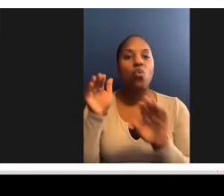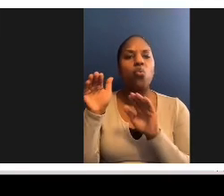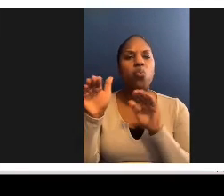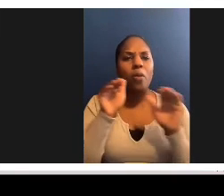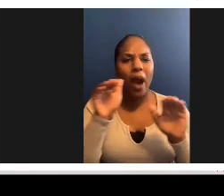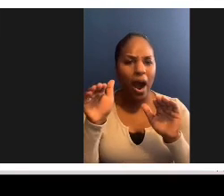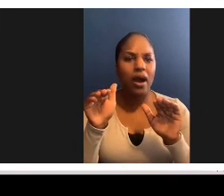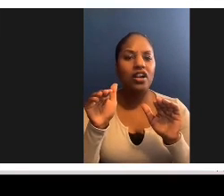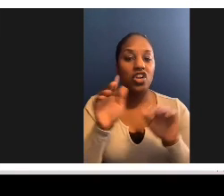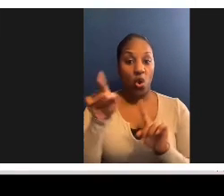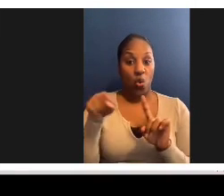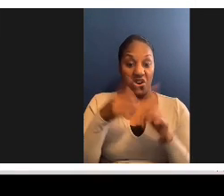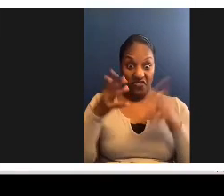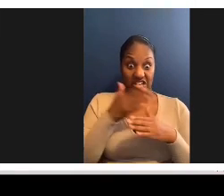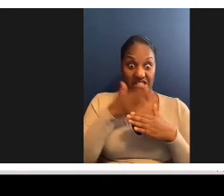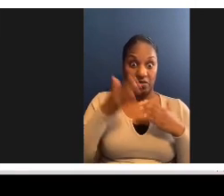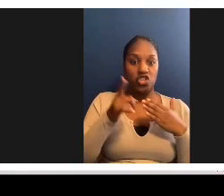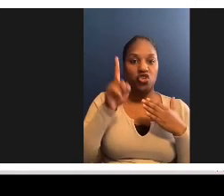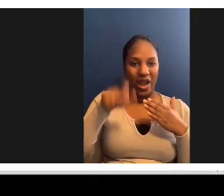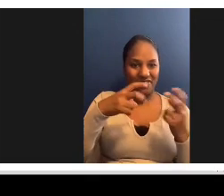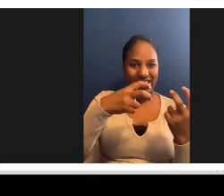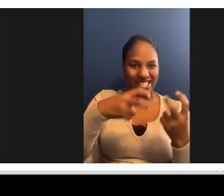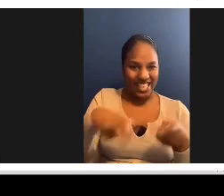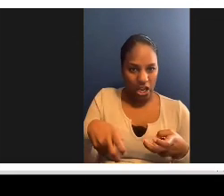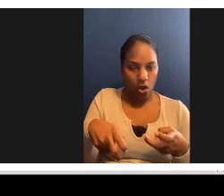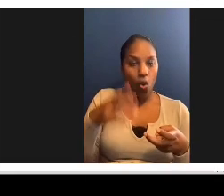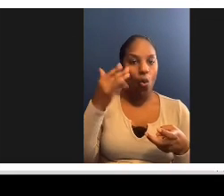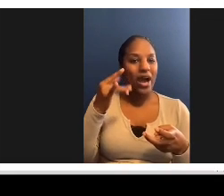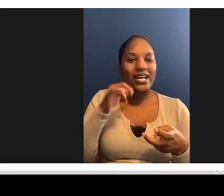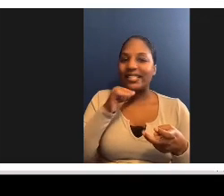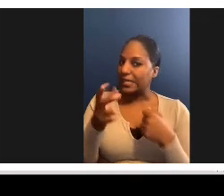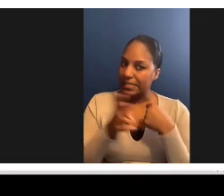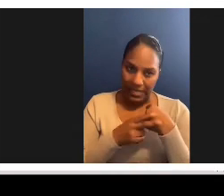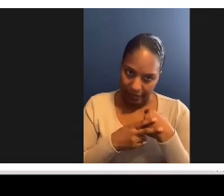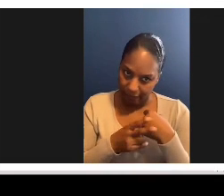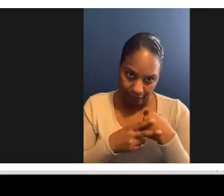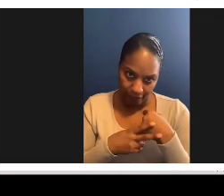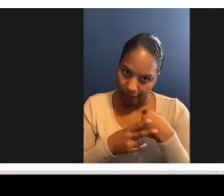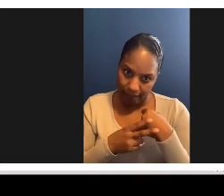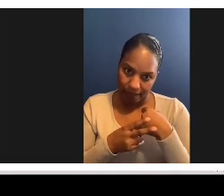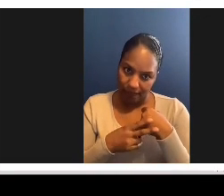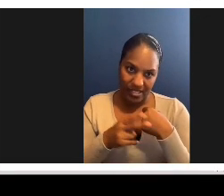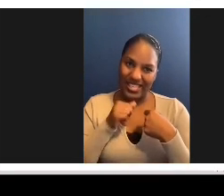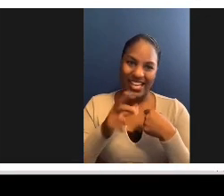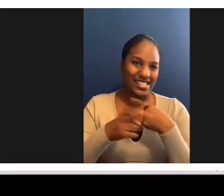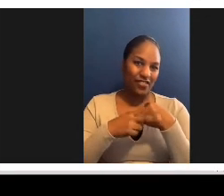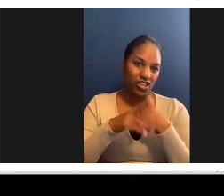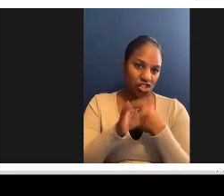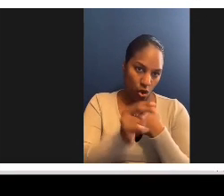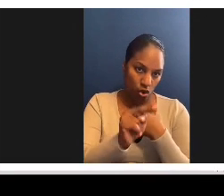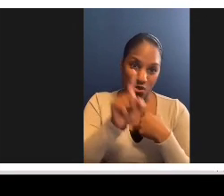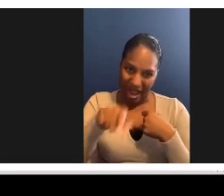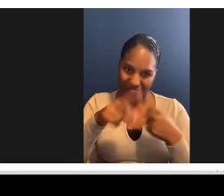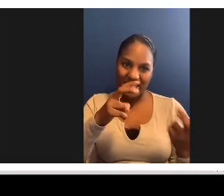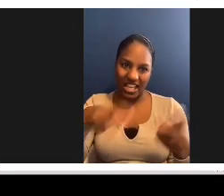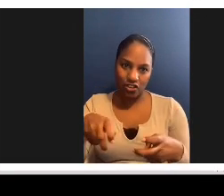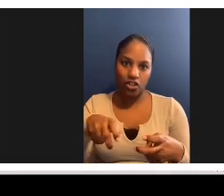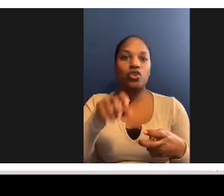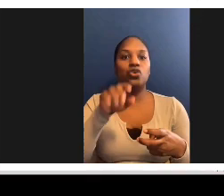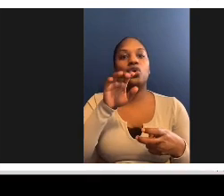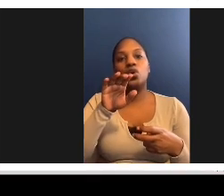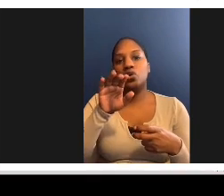you, though, that once you complete this, you have to download that because it doesn't save on its own. So you have to download that to a